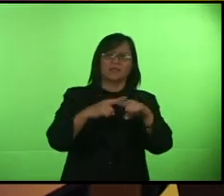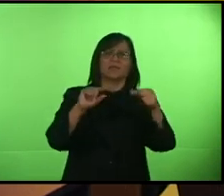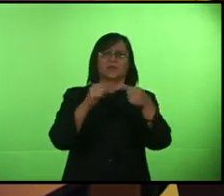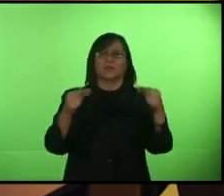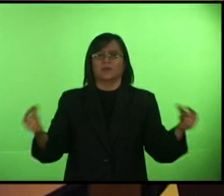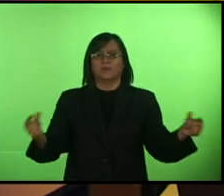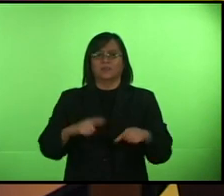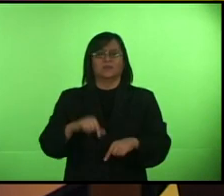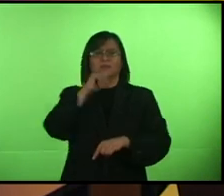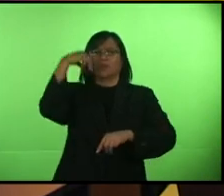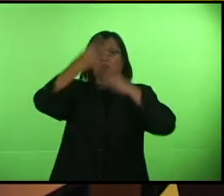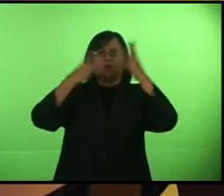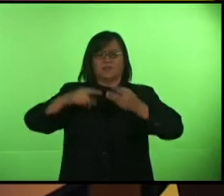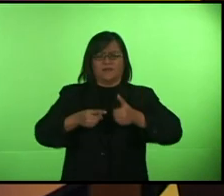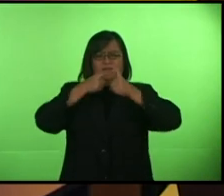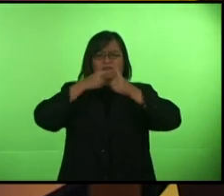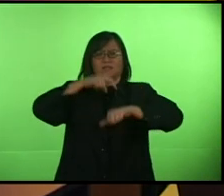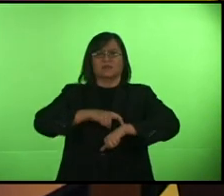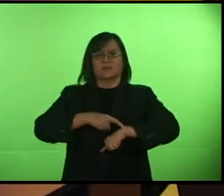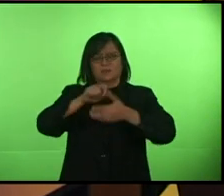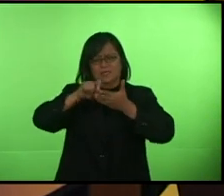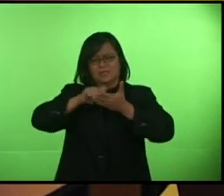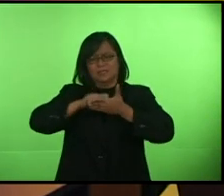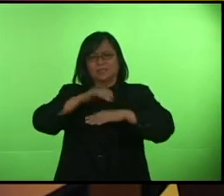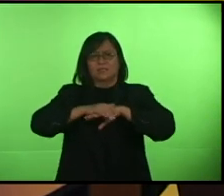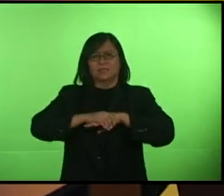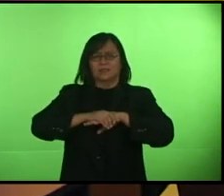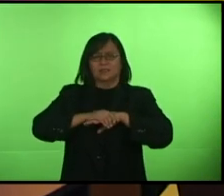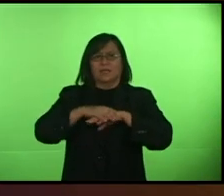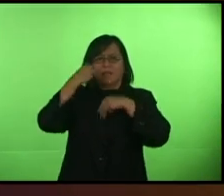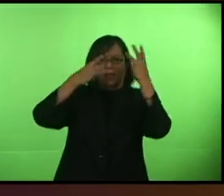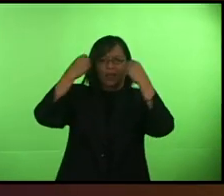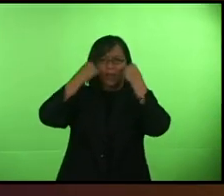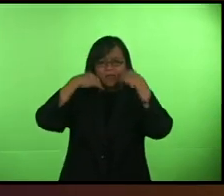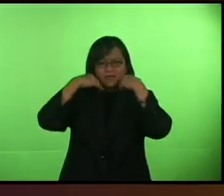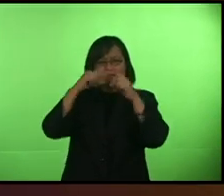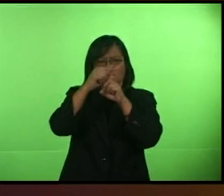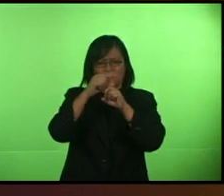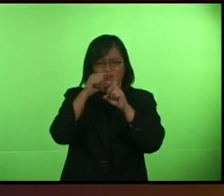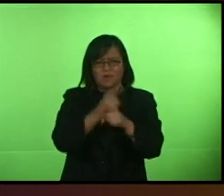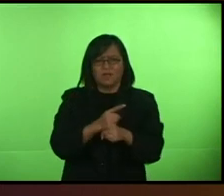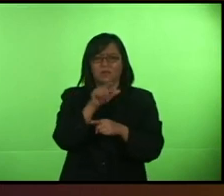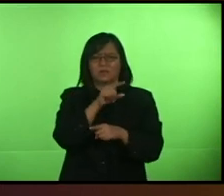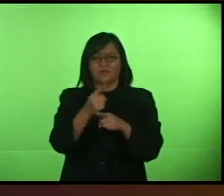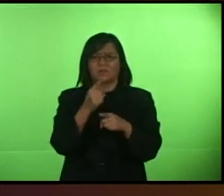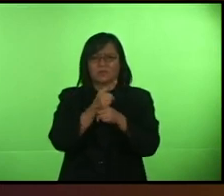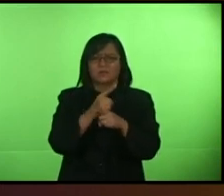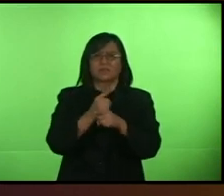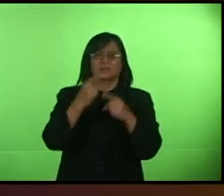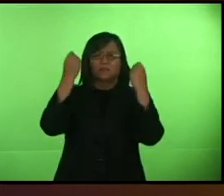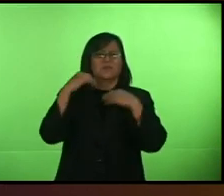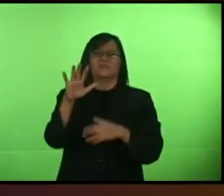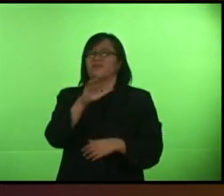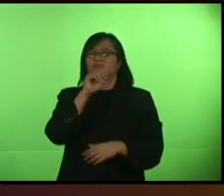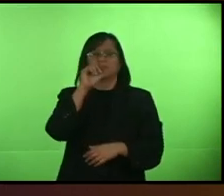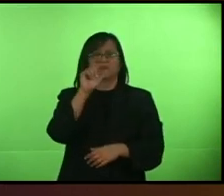first starting out writing English materials. Next, brainstorm the points. For